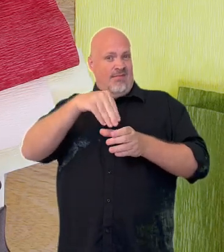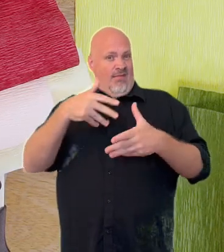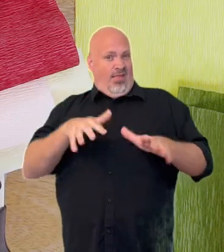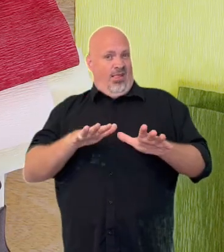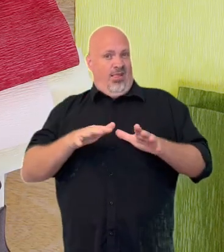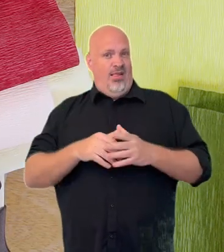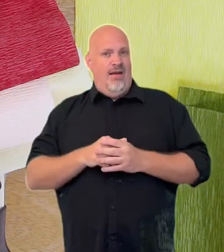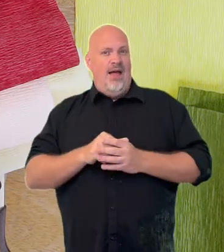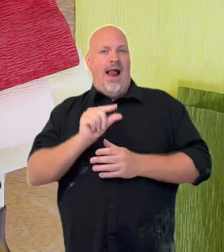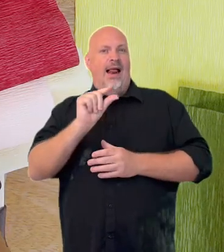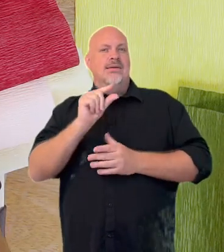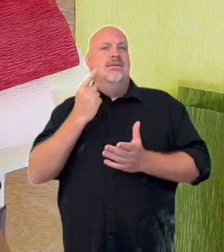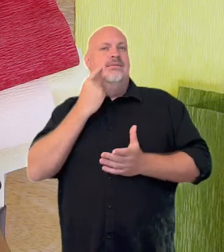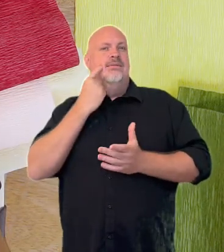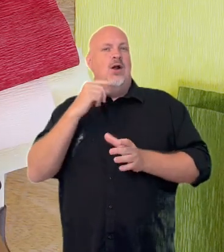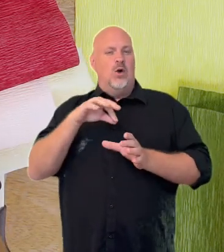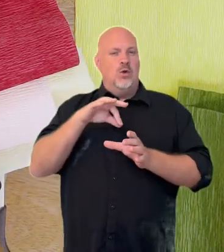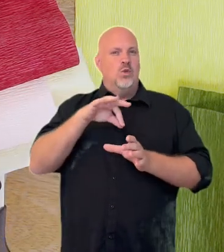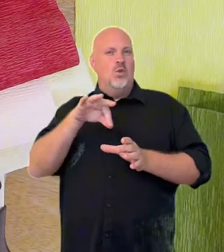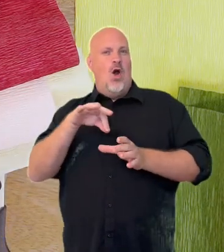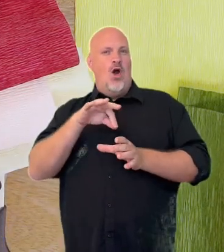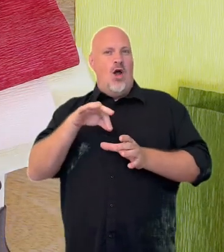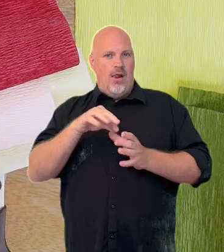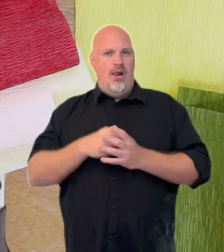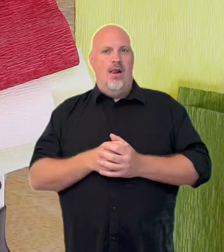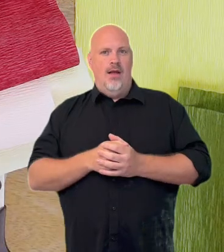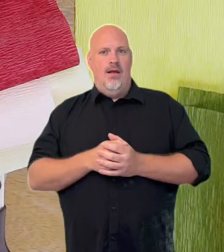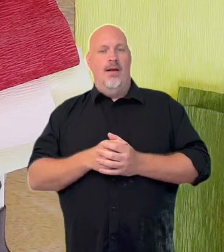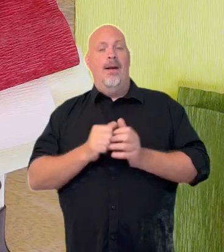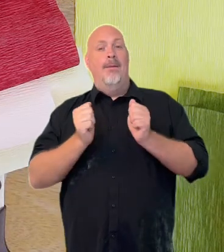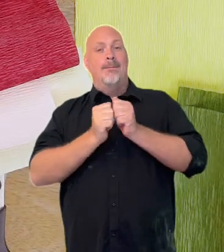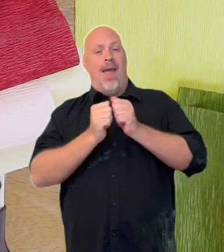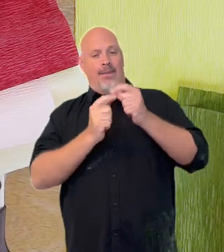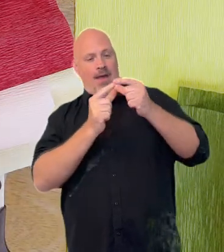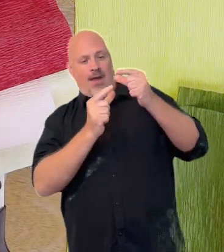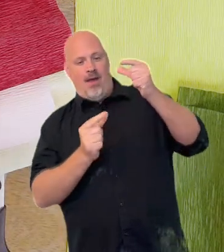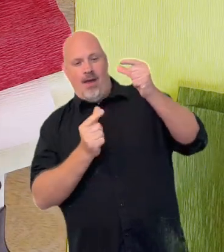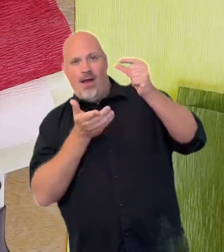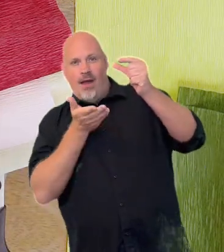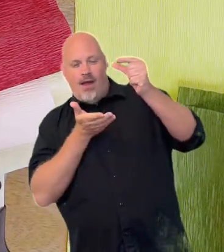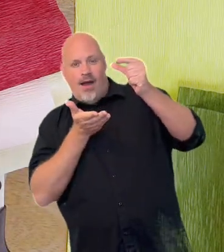give it a little swirl. And it will dye the tips of the paper.